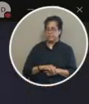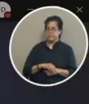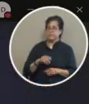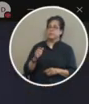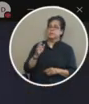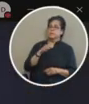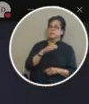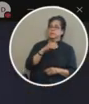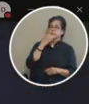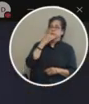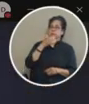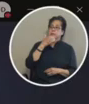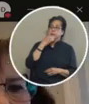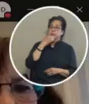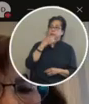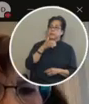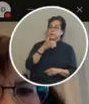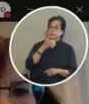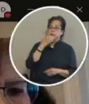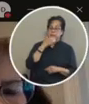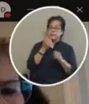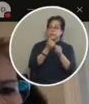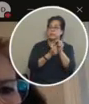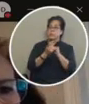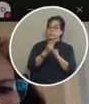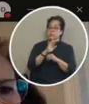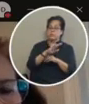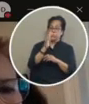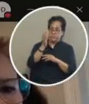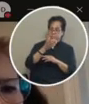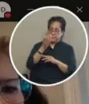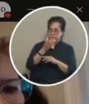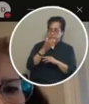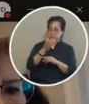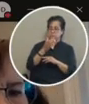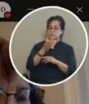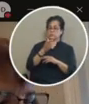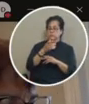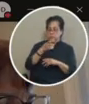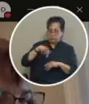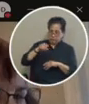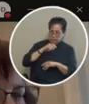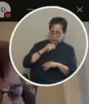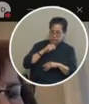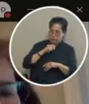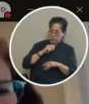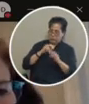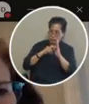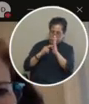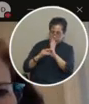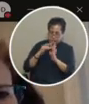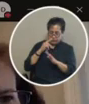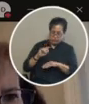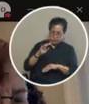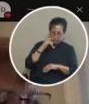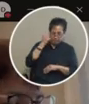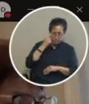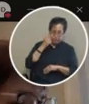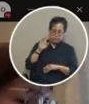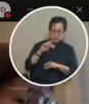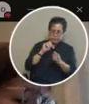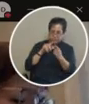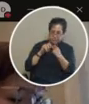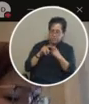Yes, hi, thank you so much. I want to thank everybody for their presentations and my colleagues for their thoughtfulness and their